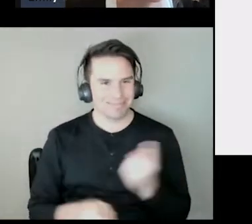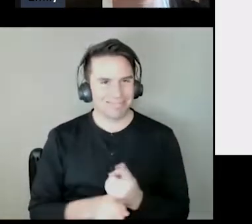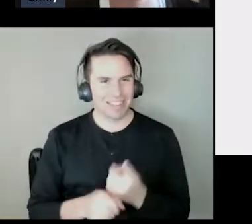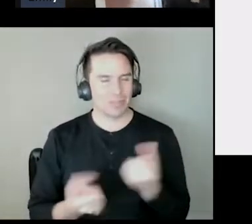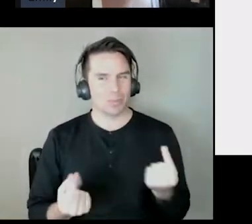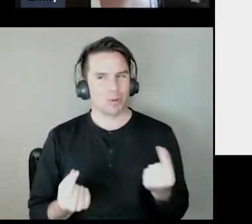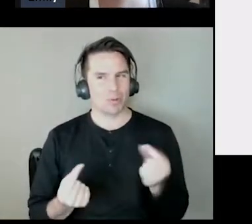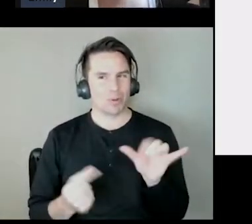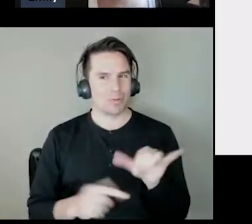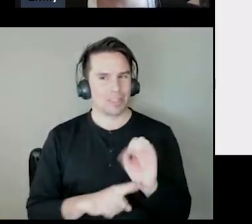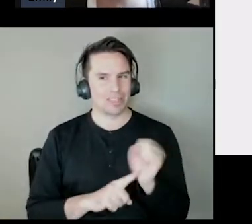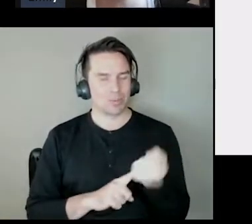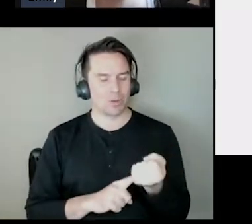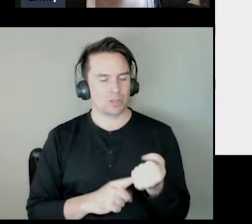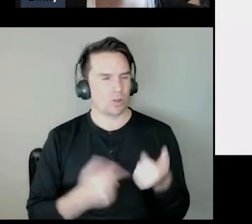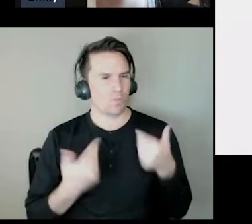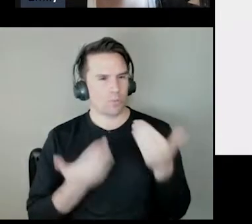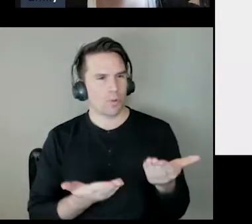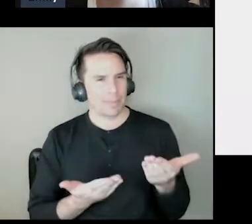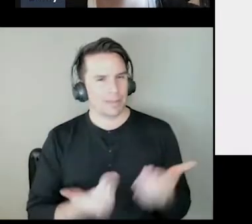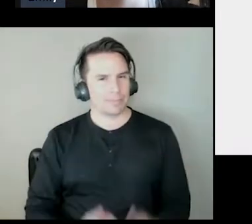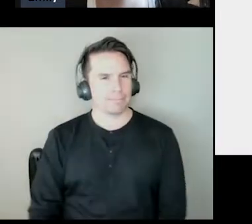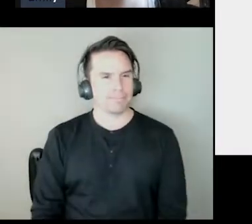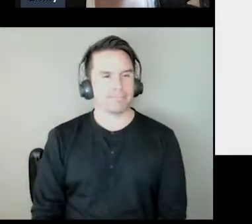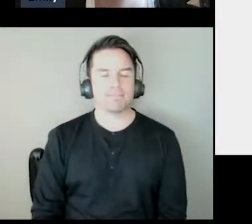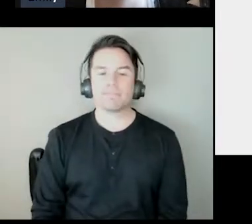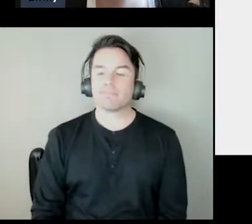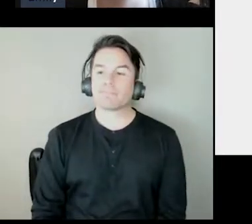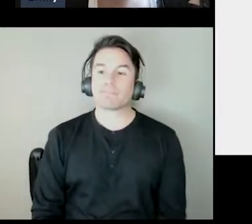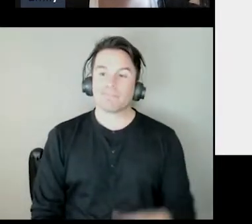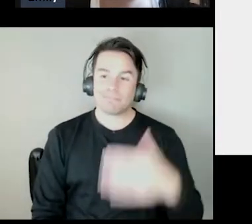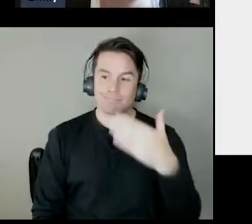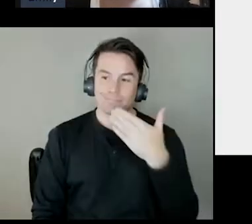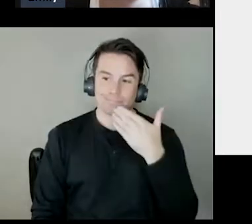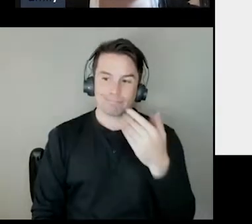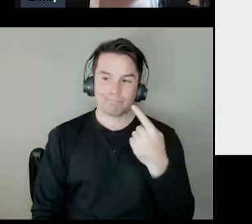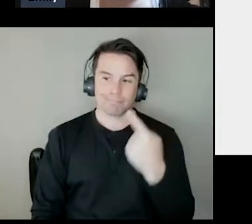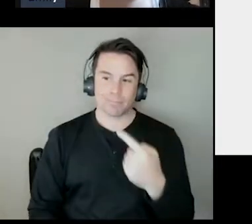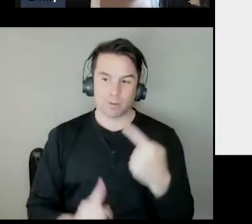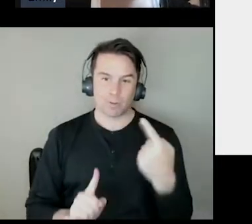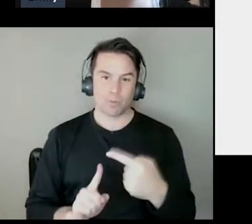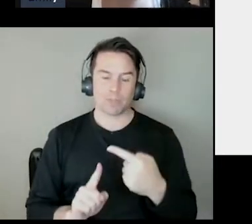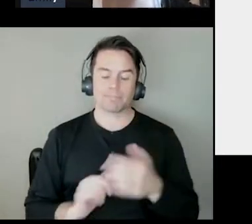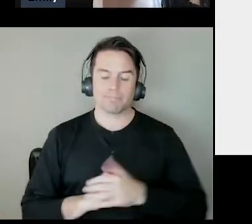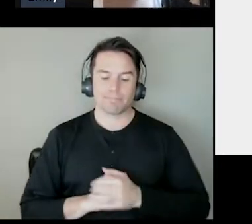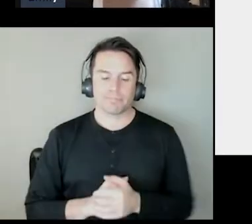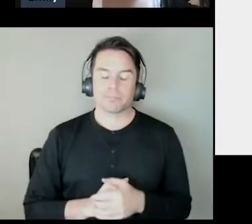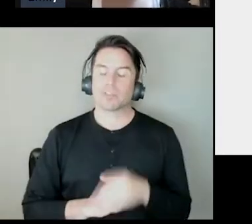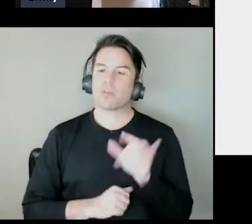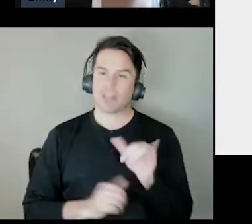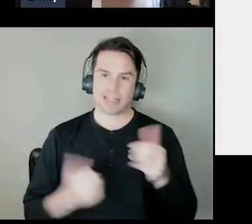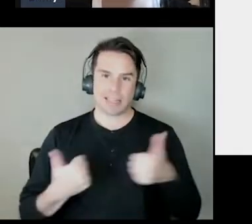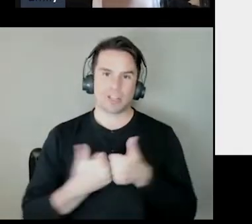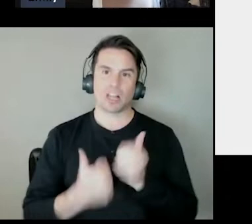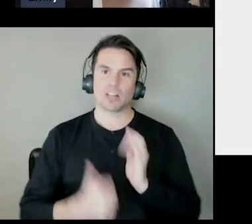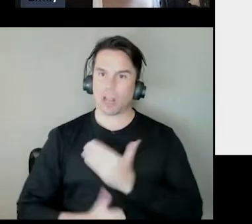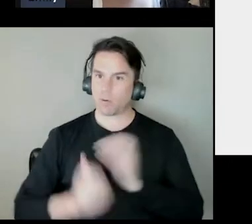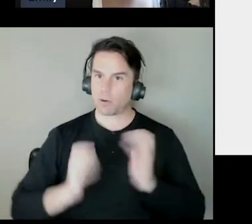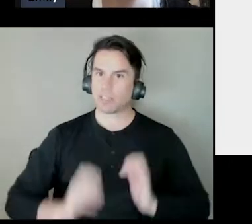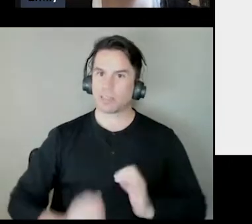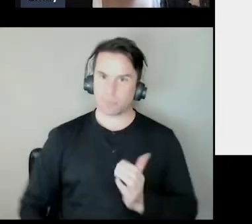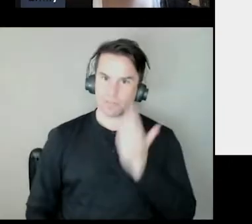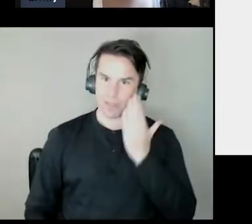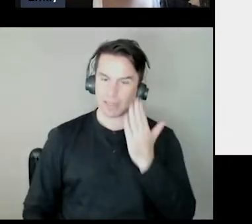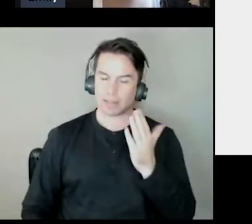you recommend? Yeah, great. I think this is exactly some of the challenges which our customers are facing, right? How do I scale? I'm working on my